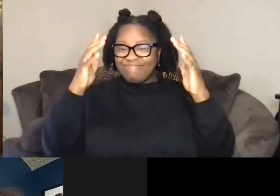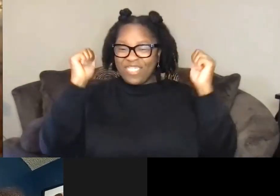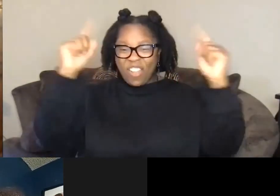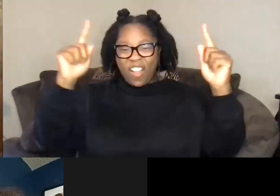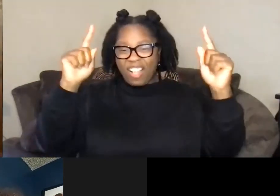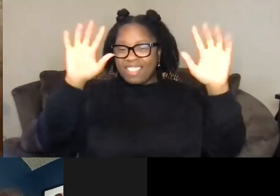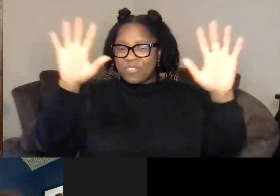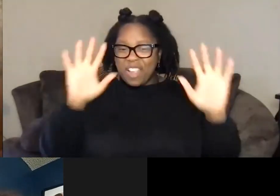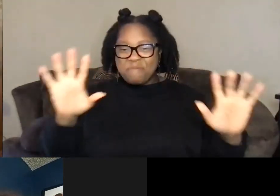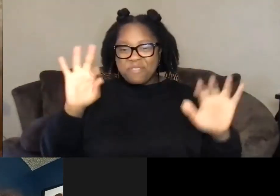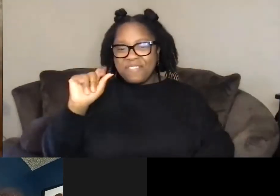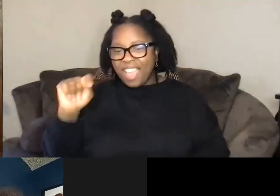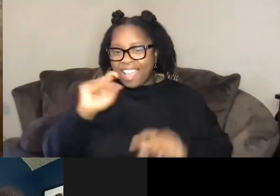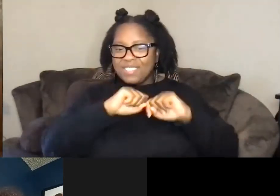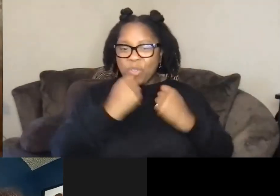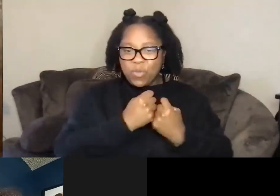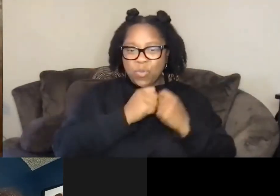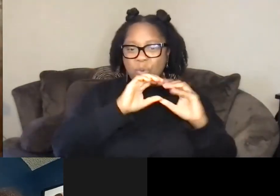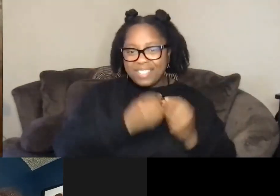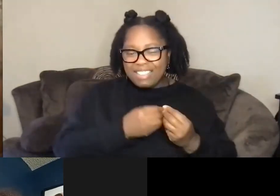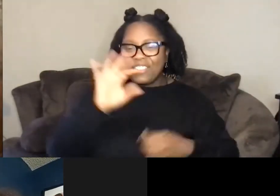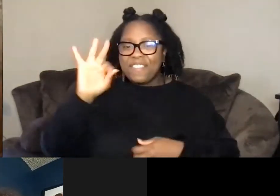fat social organizations and fat rights